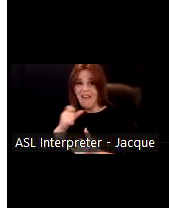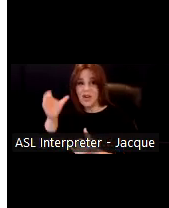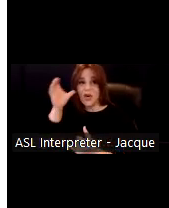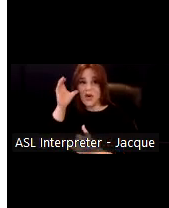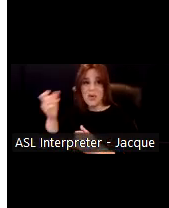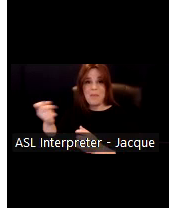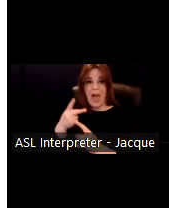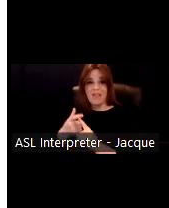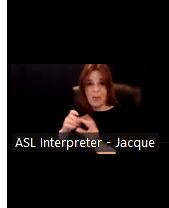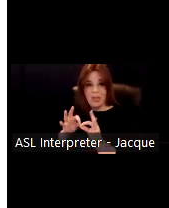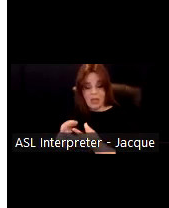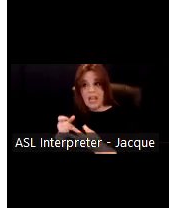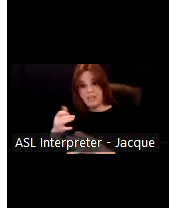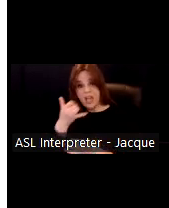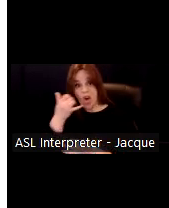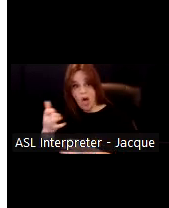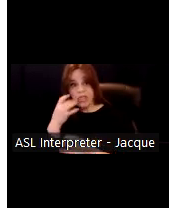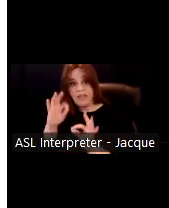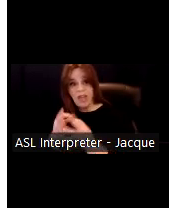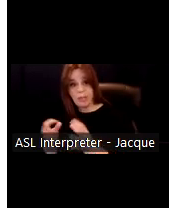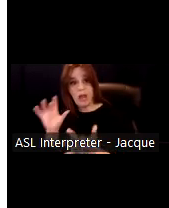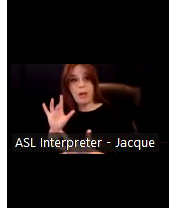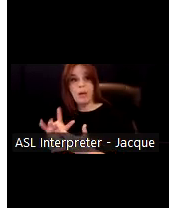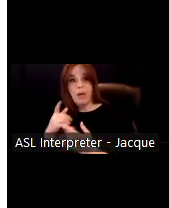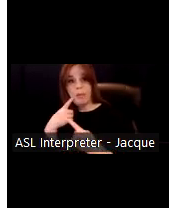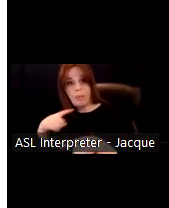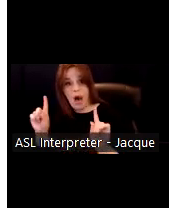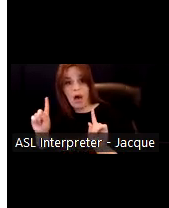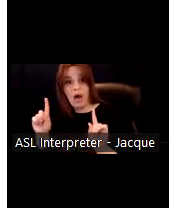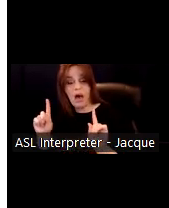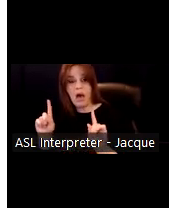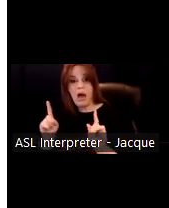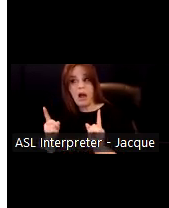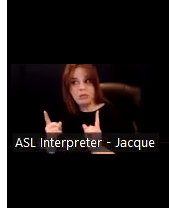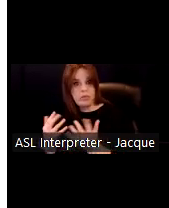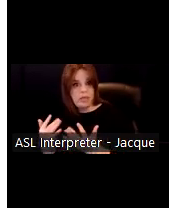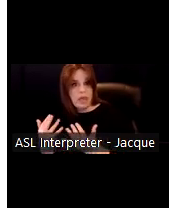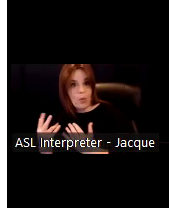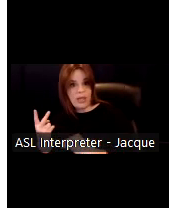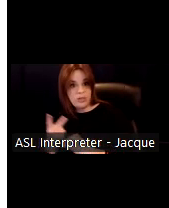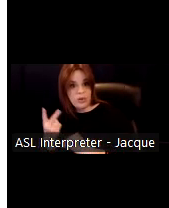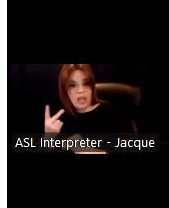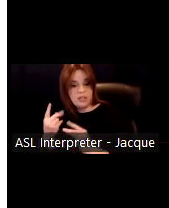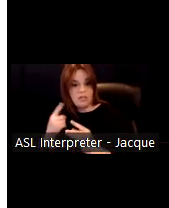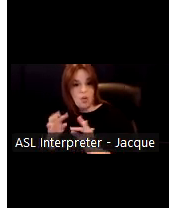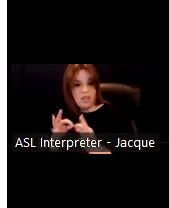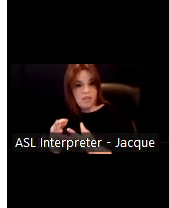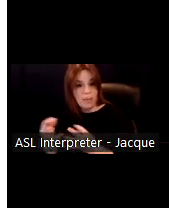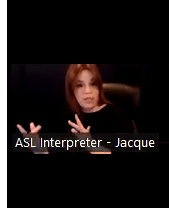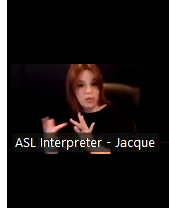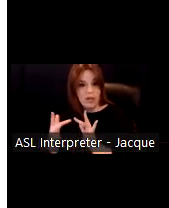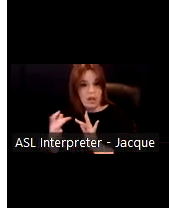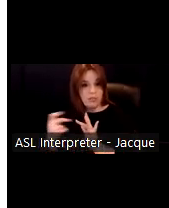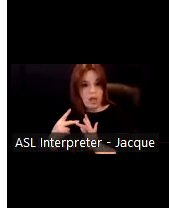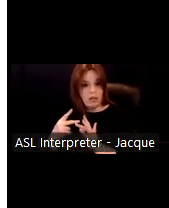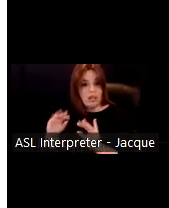And then if they call the family, they reach the family, then they wait 2 days for the family to contact them back. The family doesn't contact them